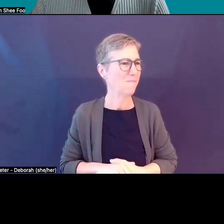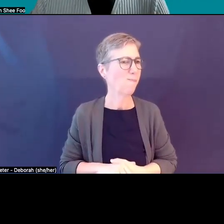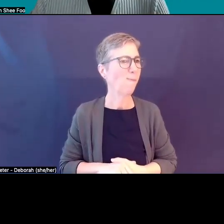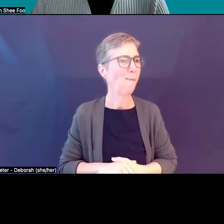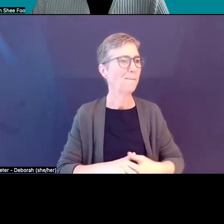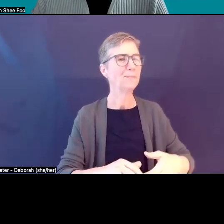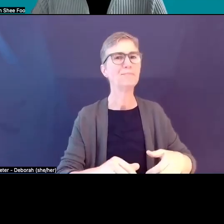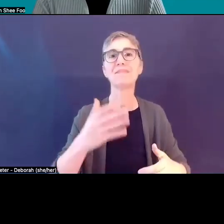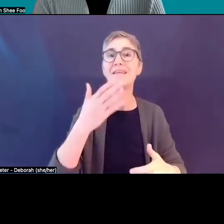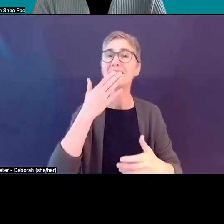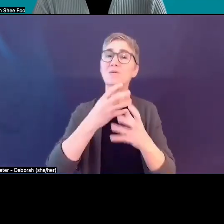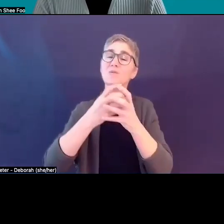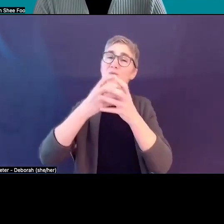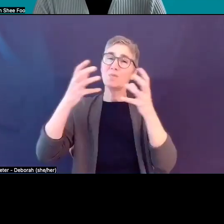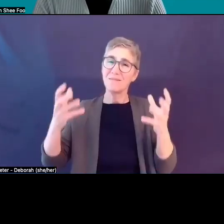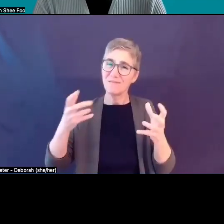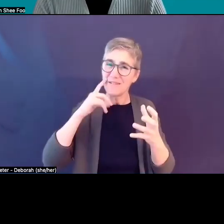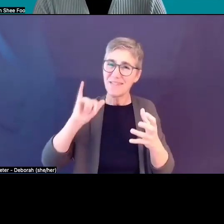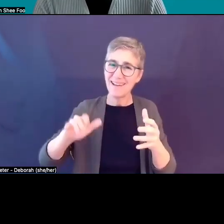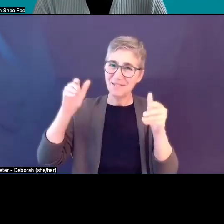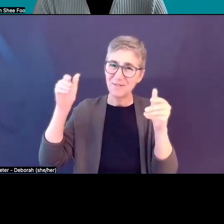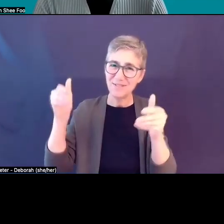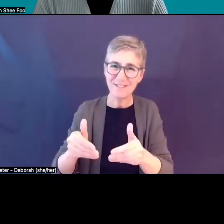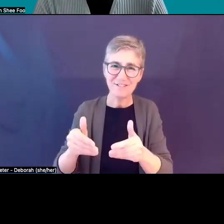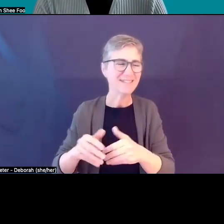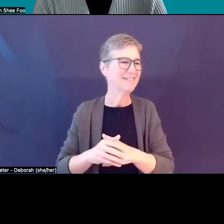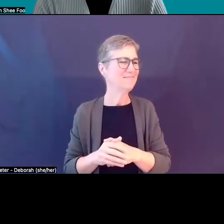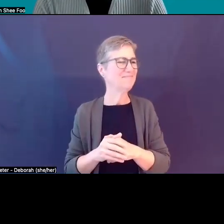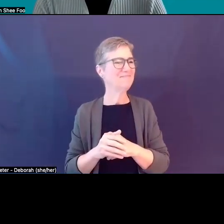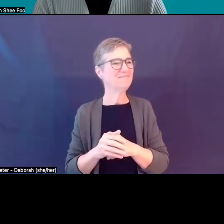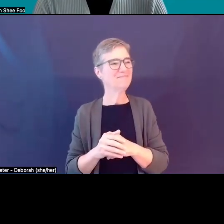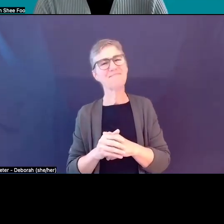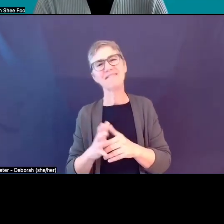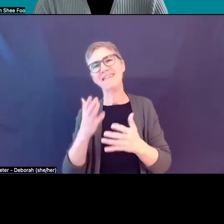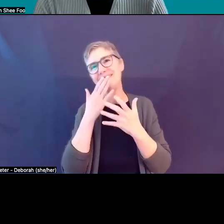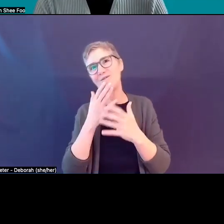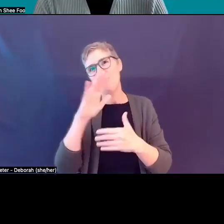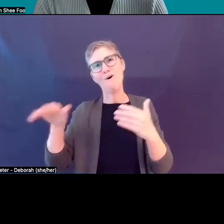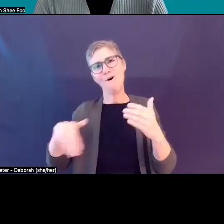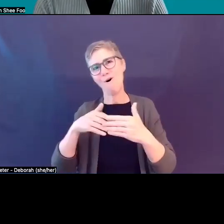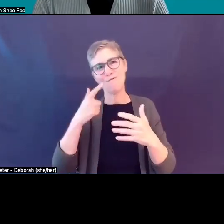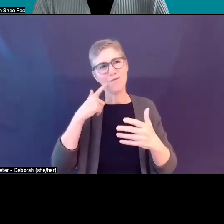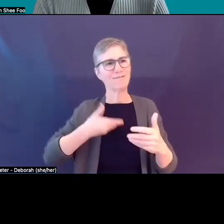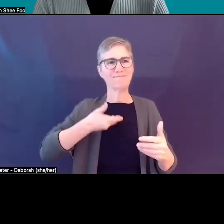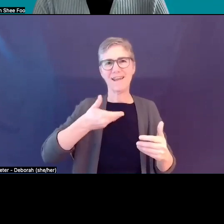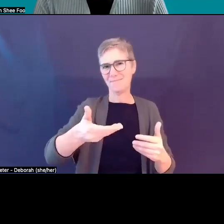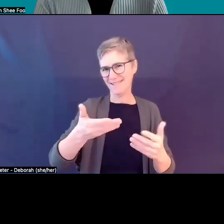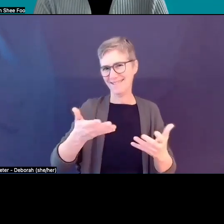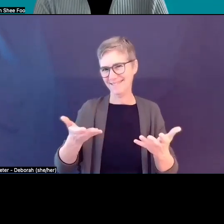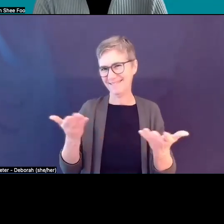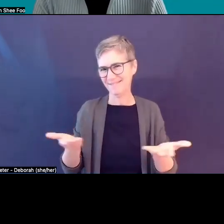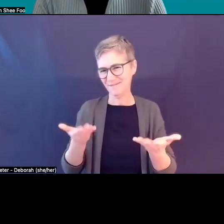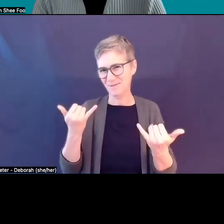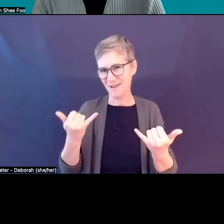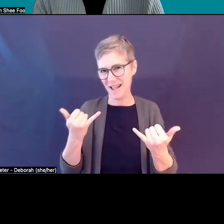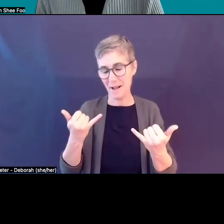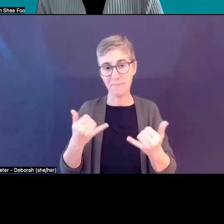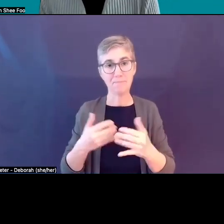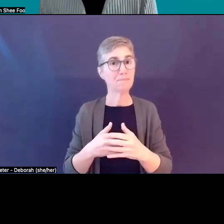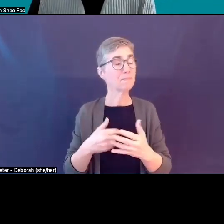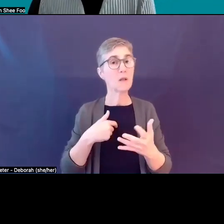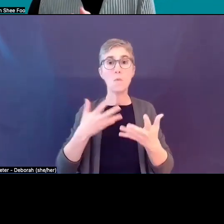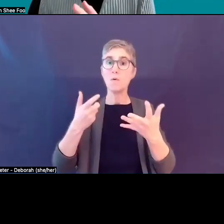Thank you so much for the introduction, Khoury, and thank you all for having me today. I want to